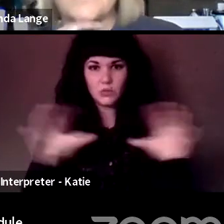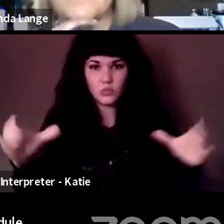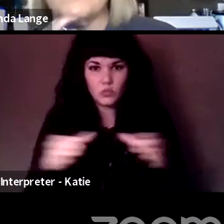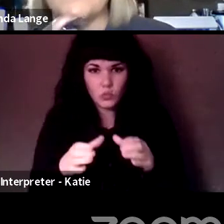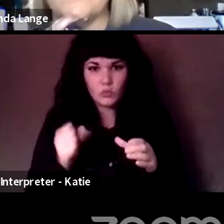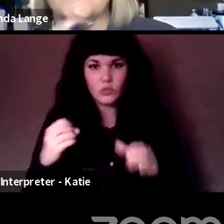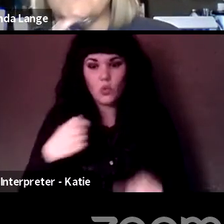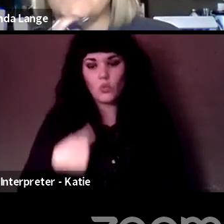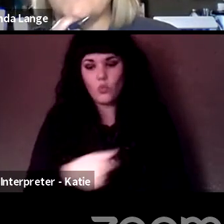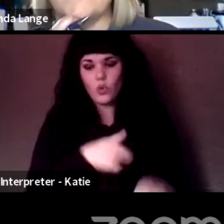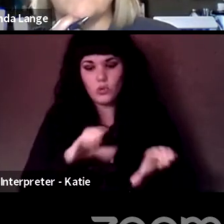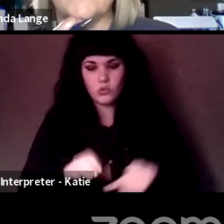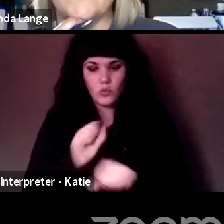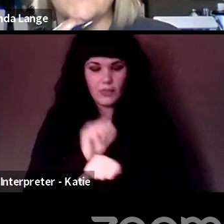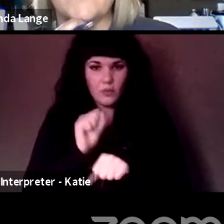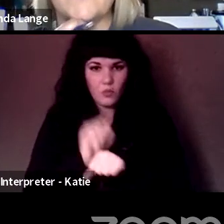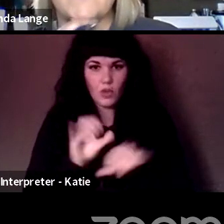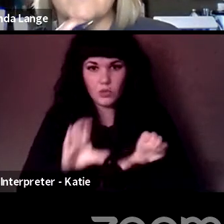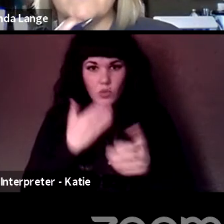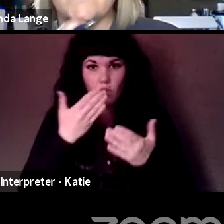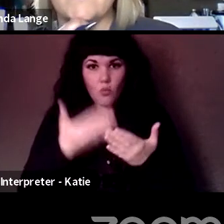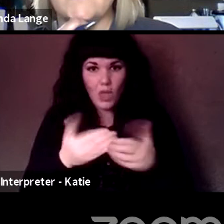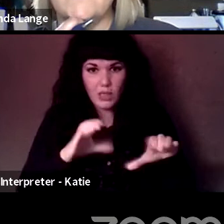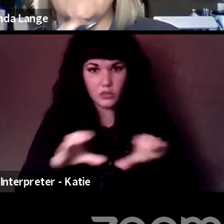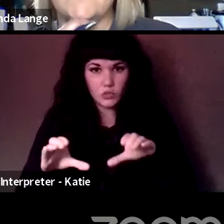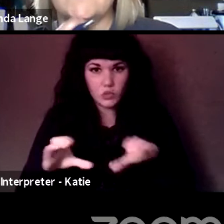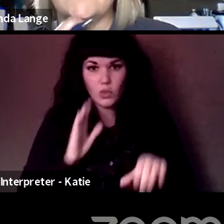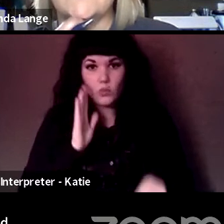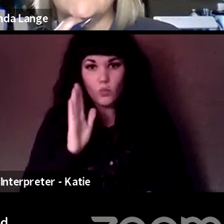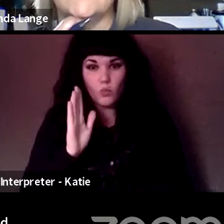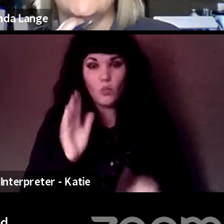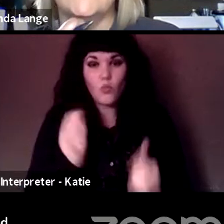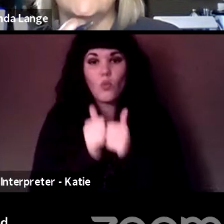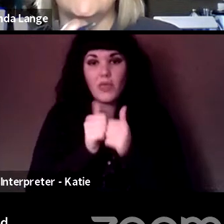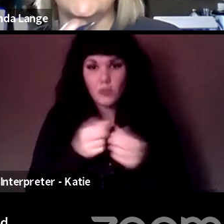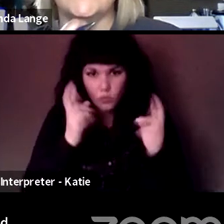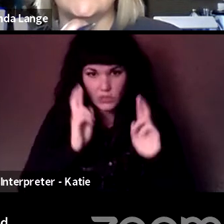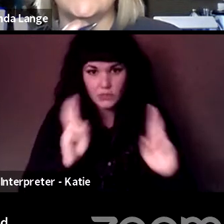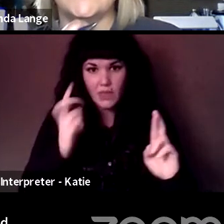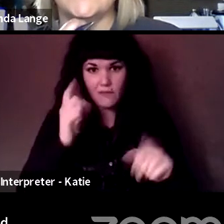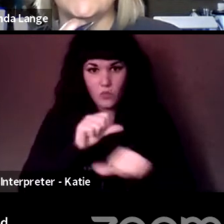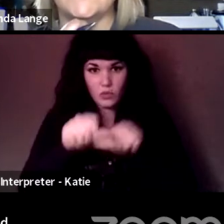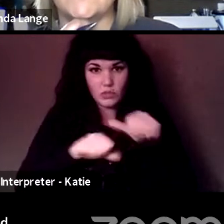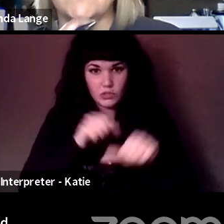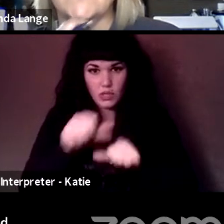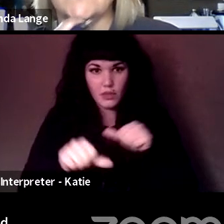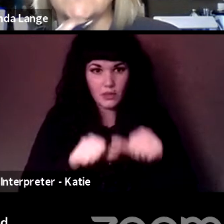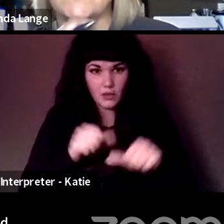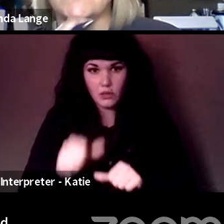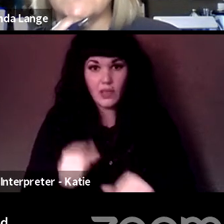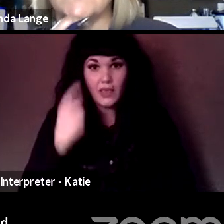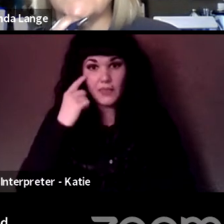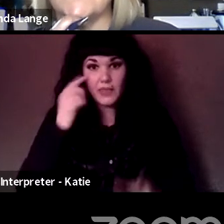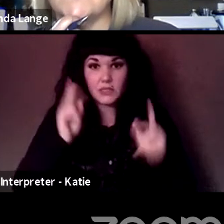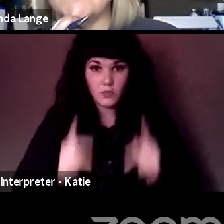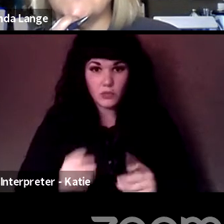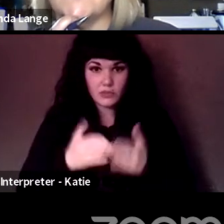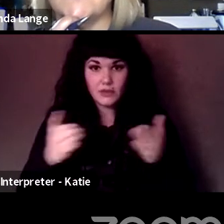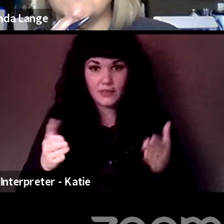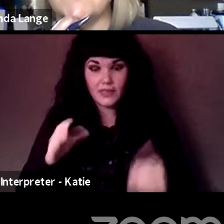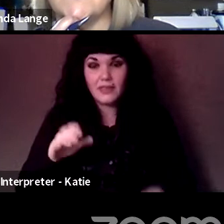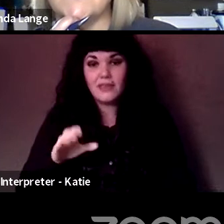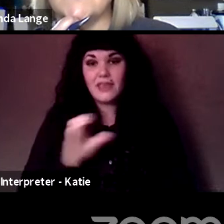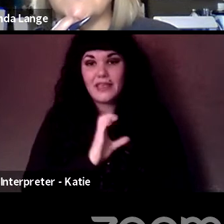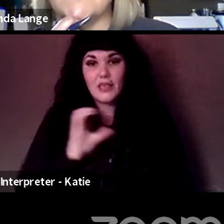respect for each other. And I think this is less about a personal thing. Commissioner Eid, I see your hand.